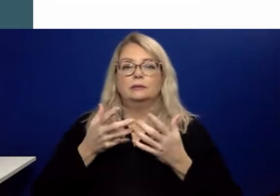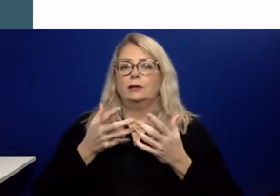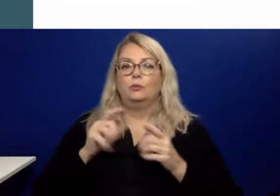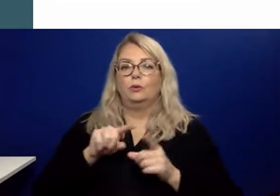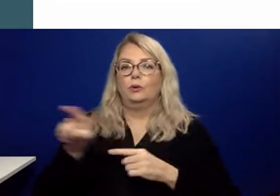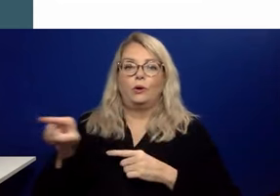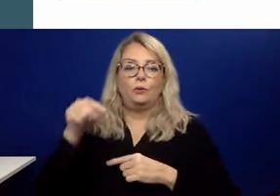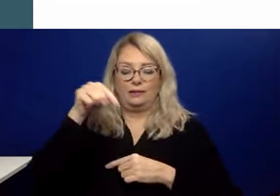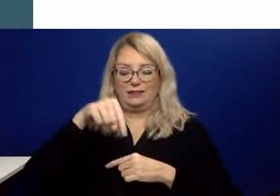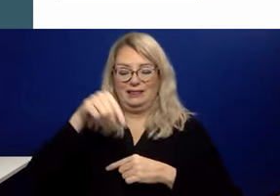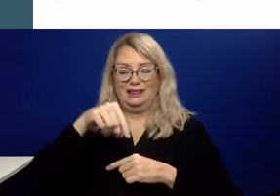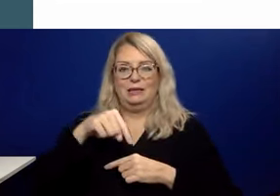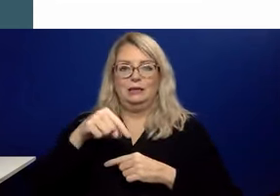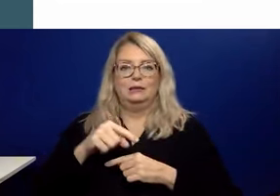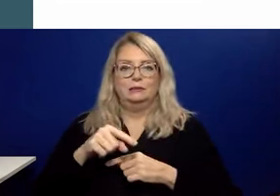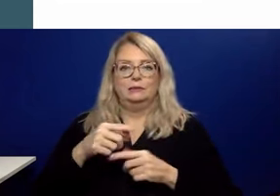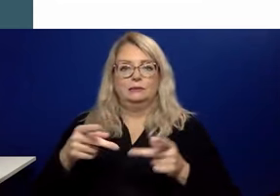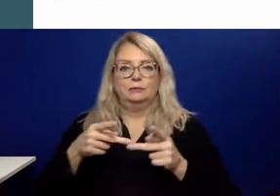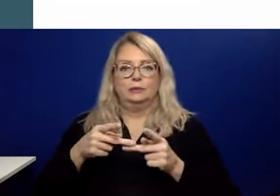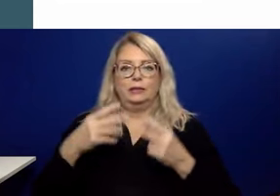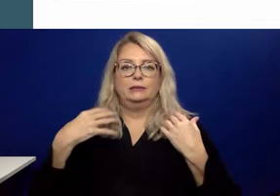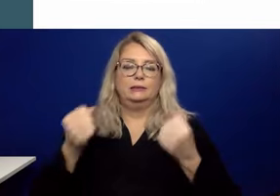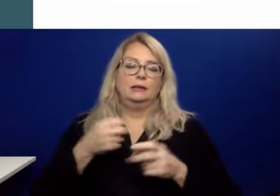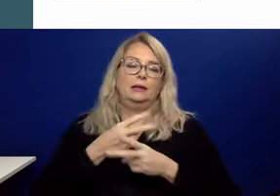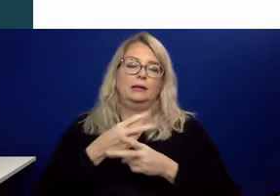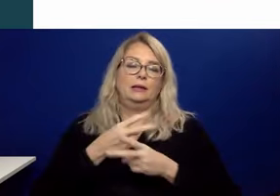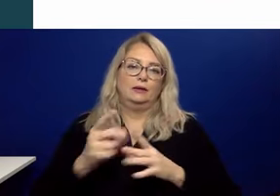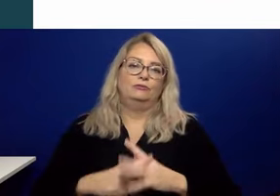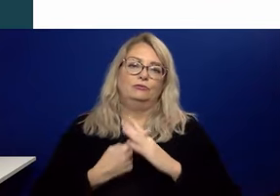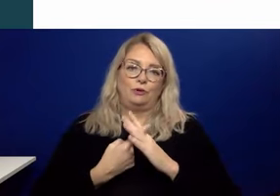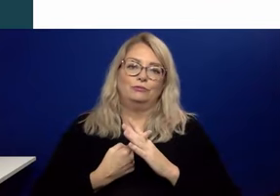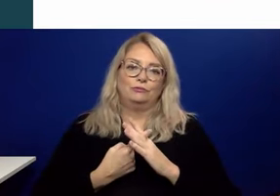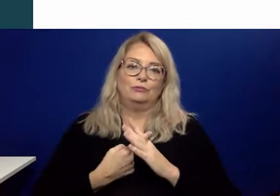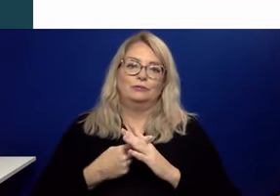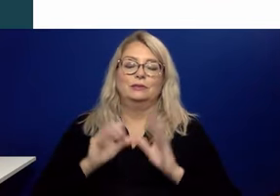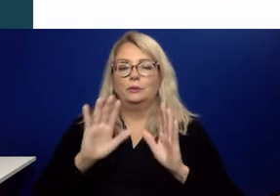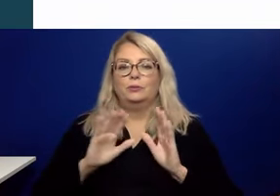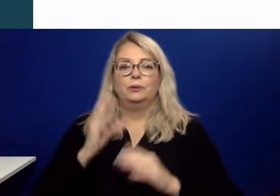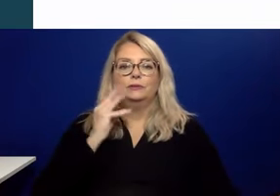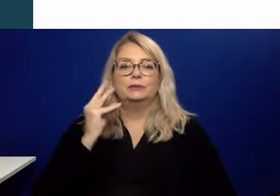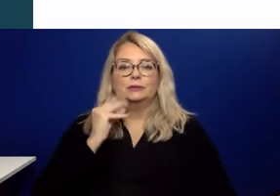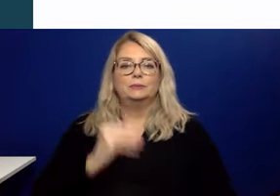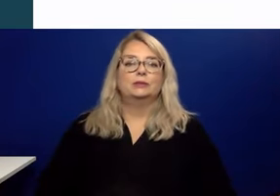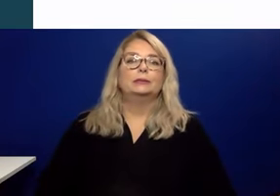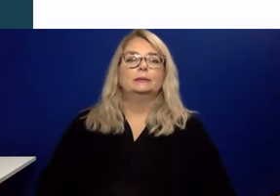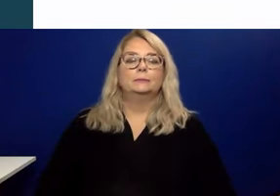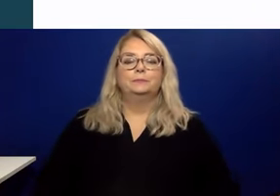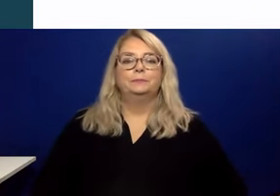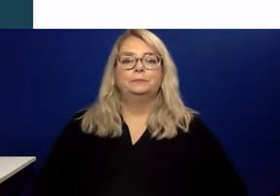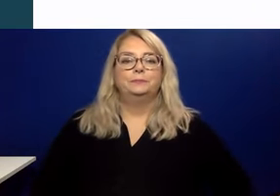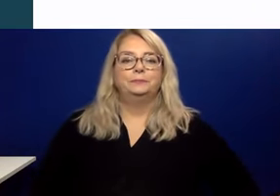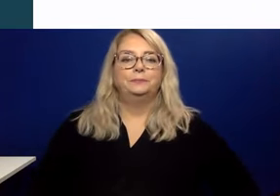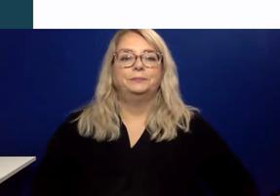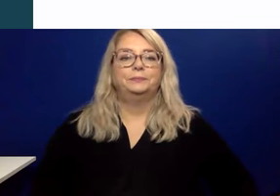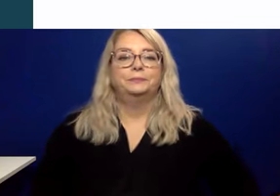healthcare begins." And so that was a wonderful experience I got invited to. A little bit about keeping their